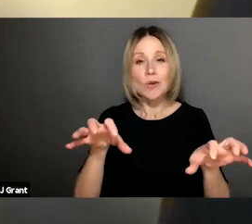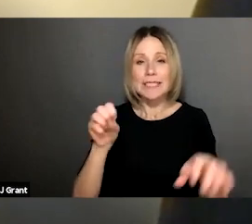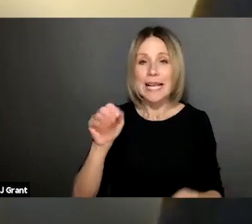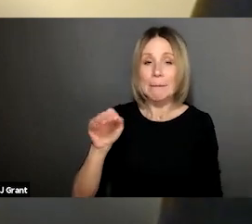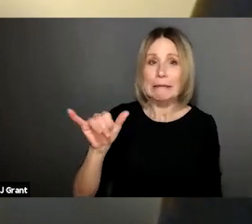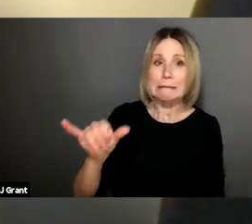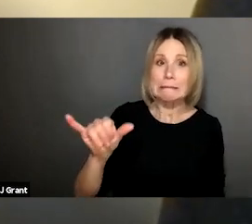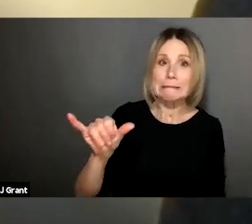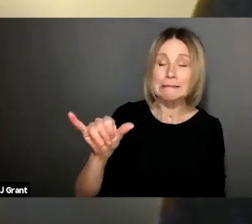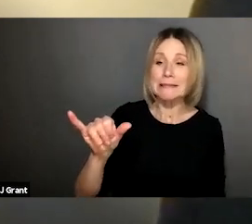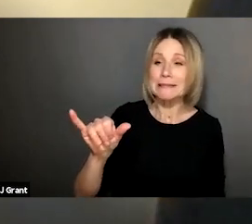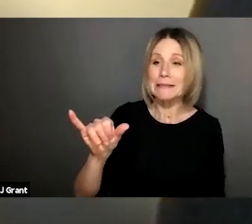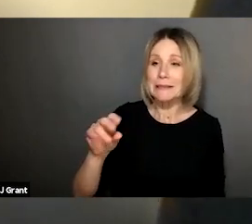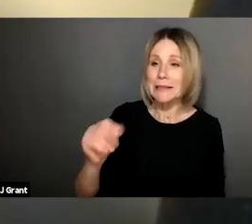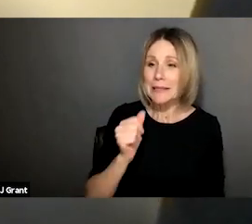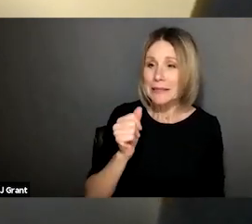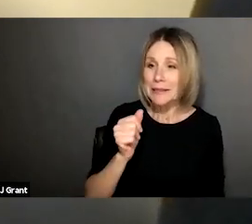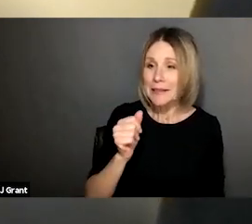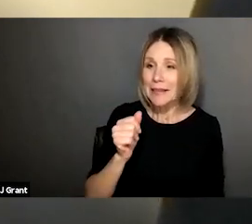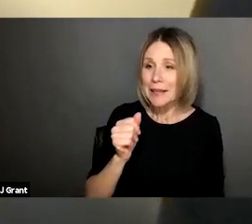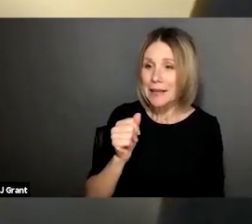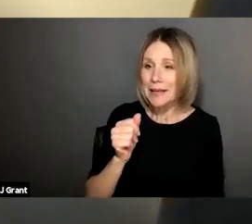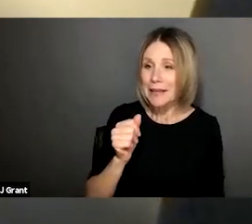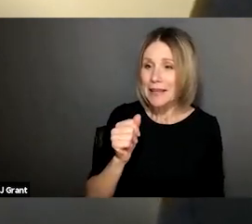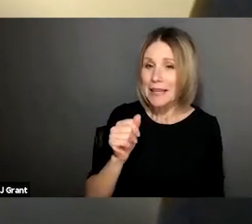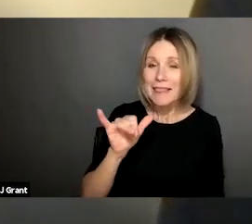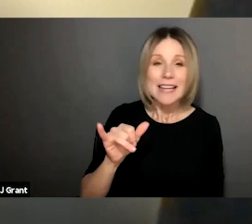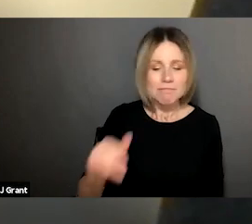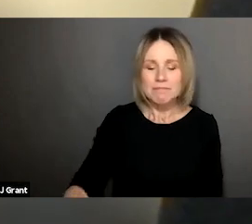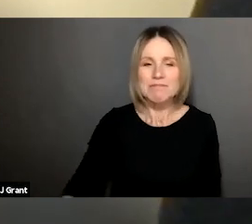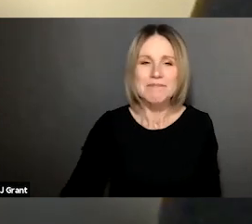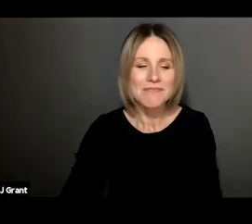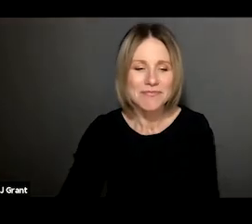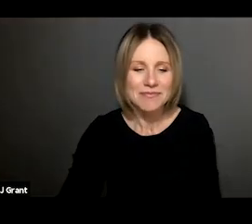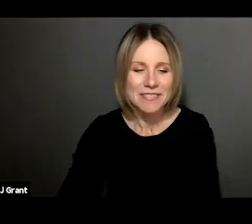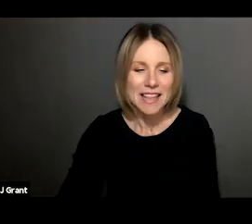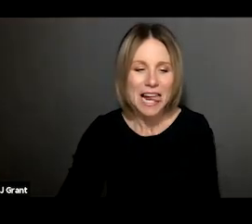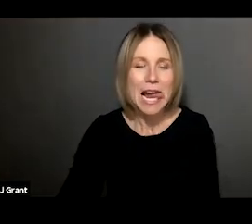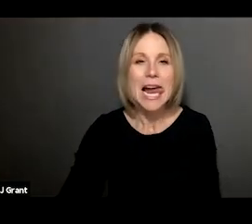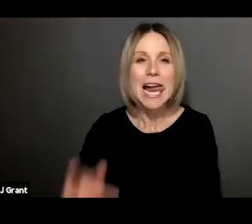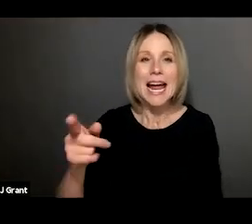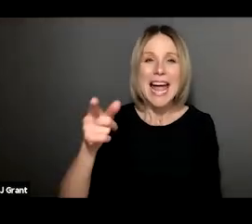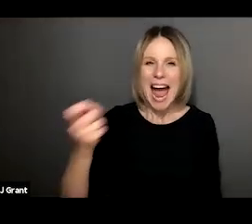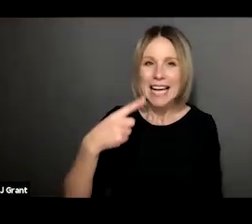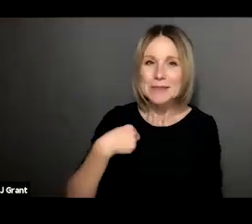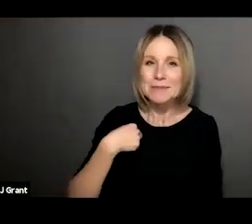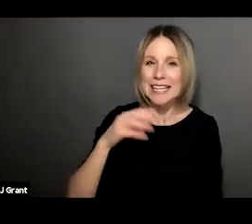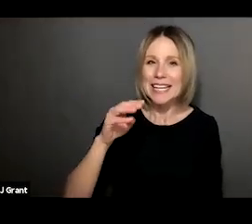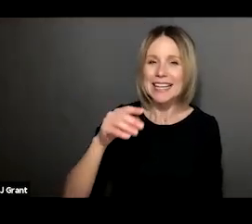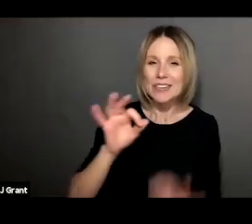We got a hang up here. Is that just happening for me, MJ? No, I'm seeing him frozen